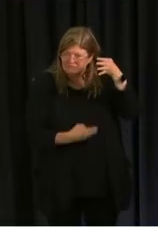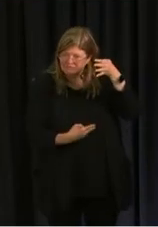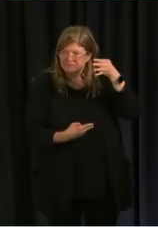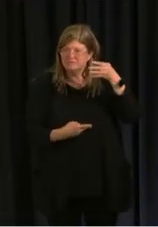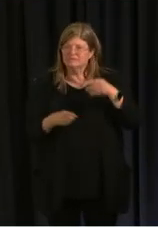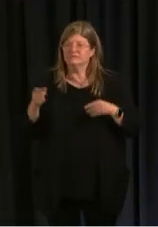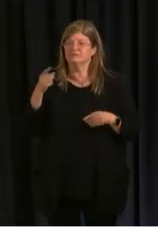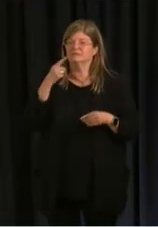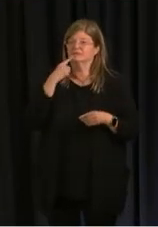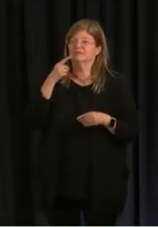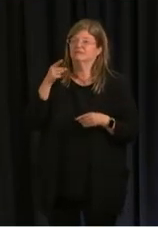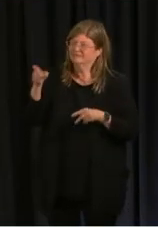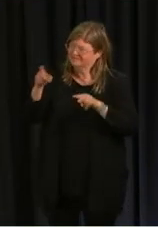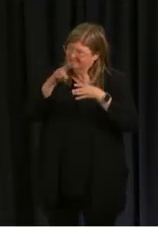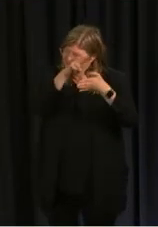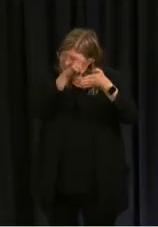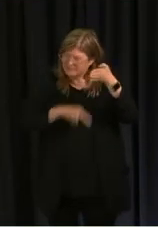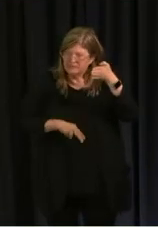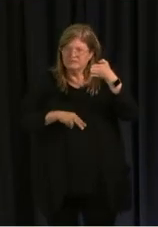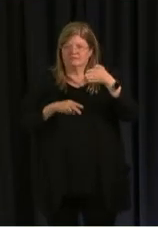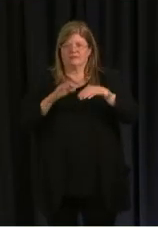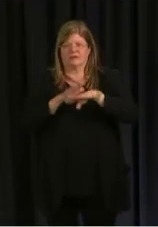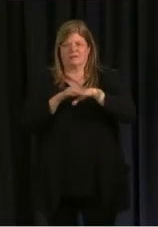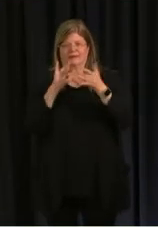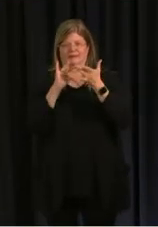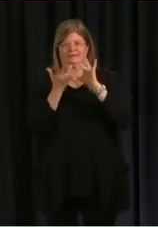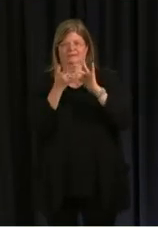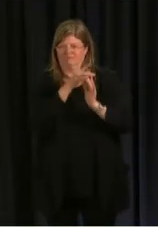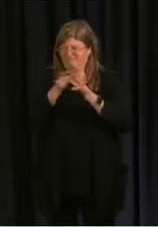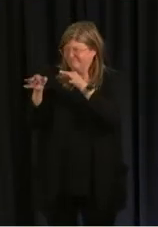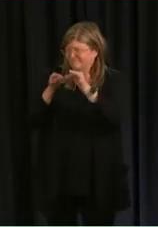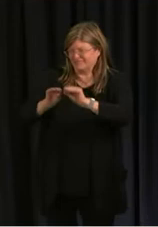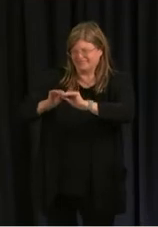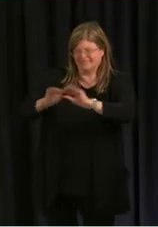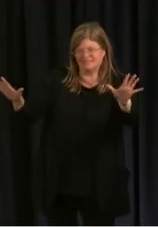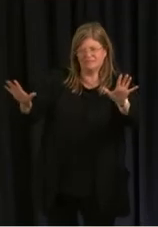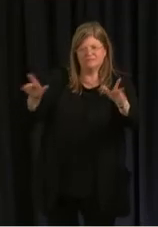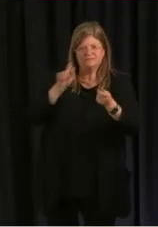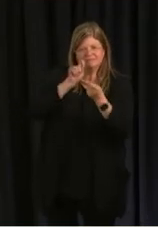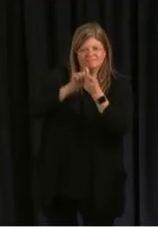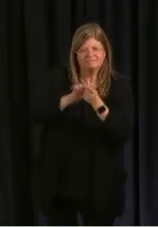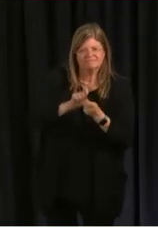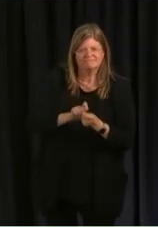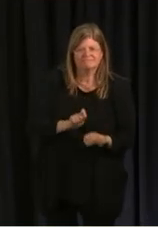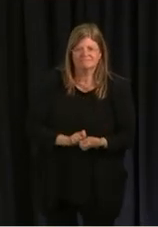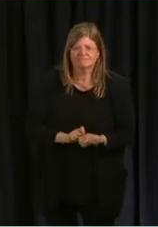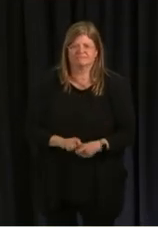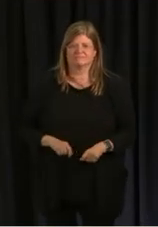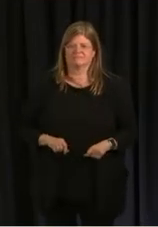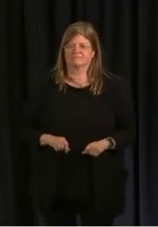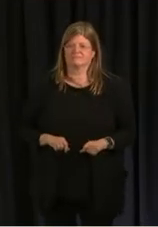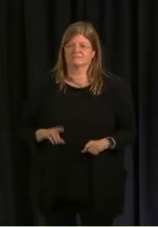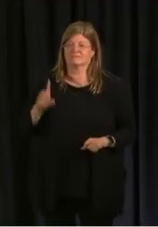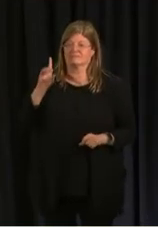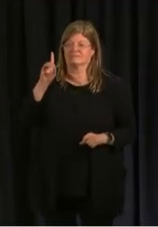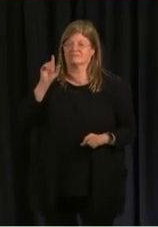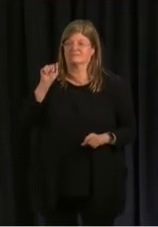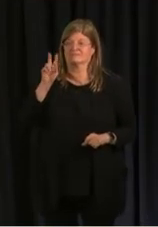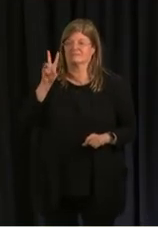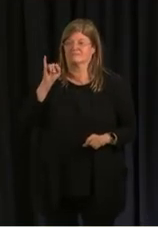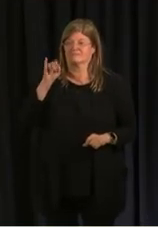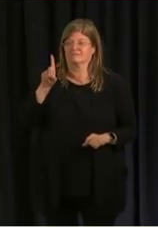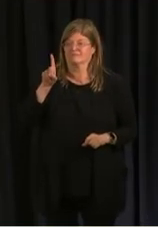Great. Our next question is going to come from David Kessler in Ward 2. David, your line